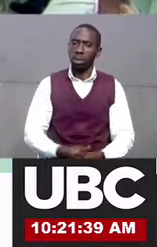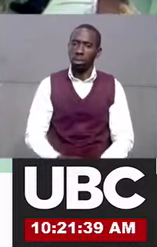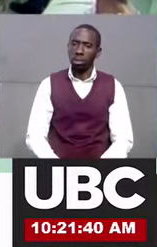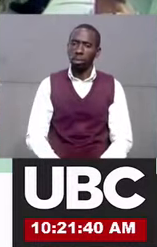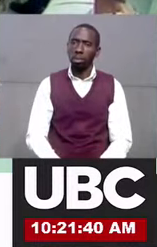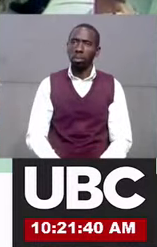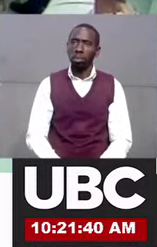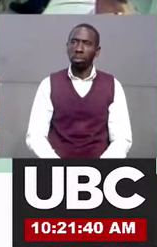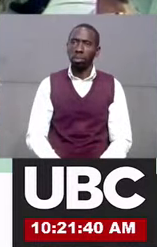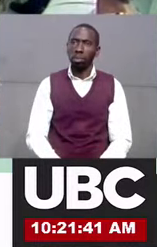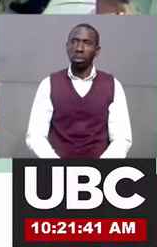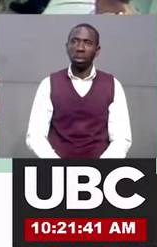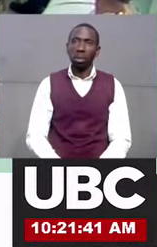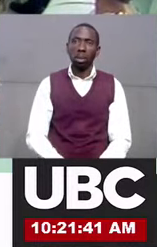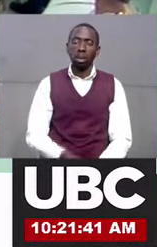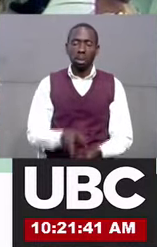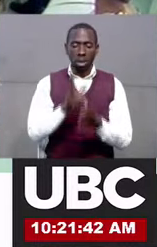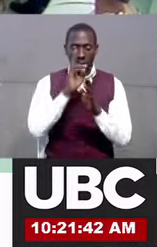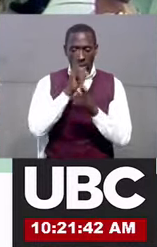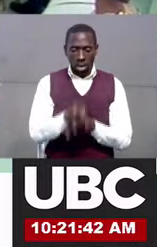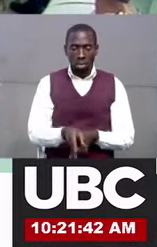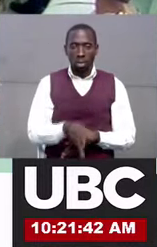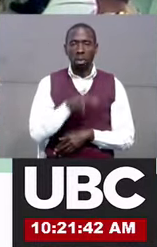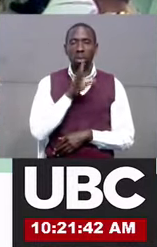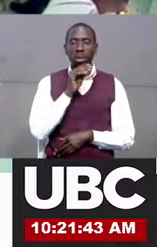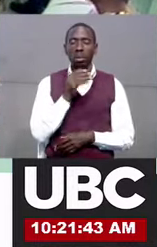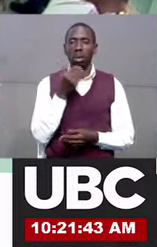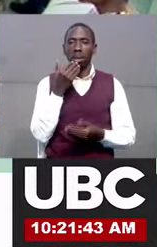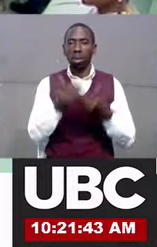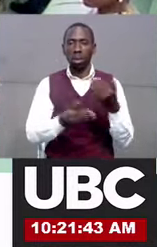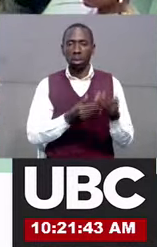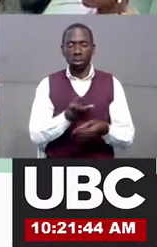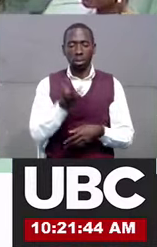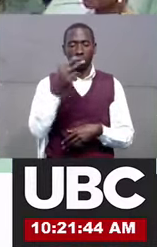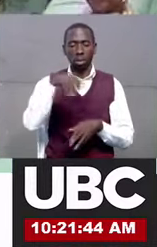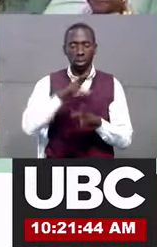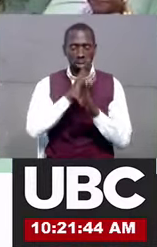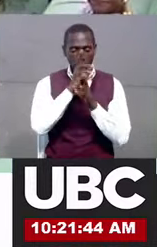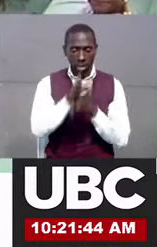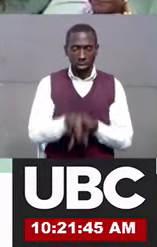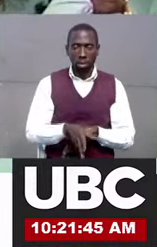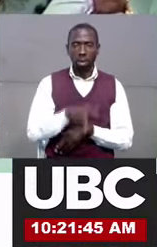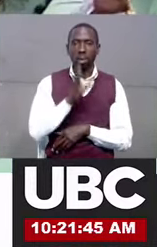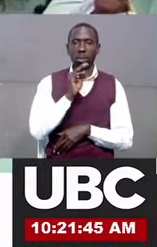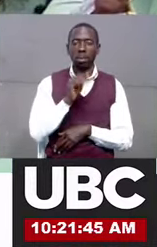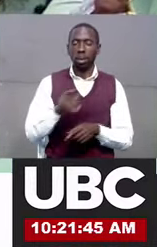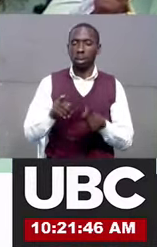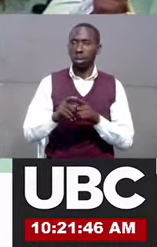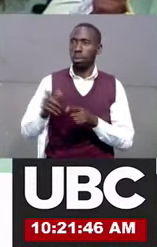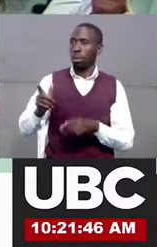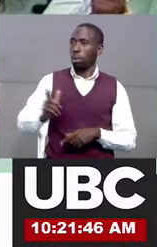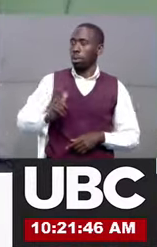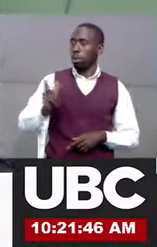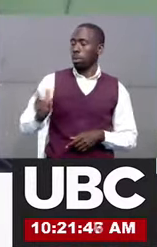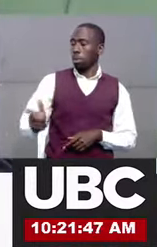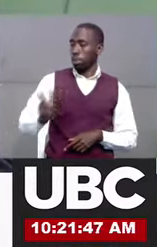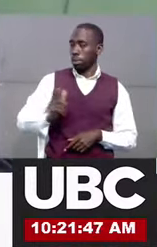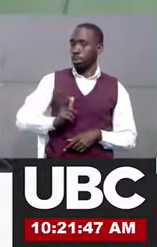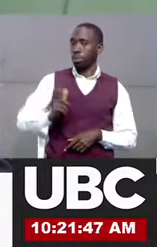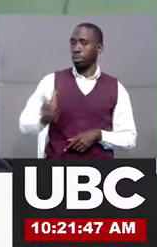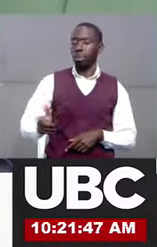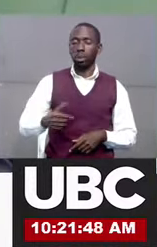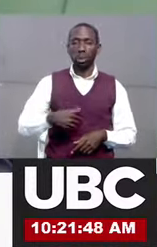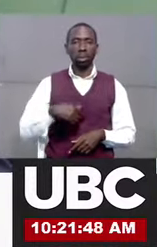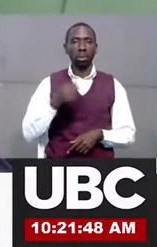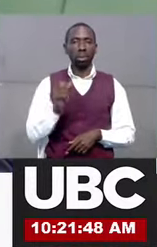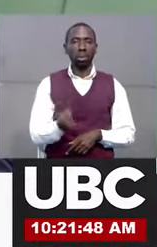Thank you very much, Right Honorable Speaker. Right Honorable Speaker and dear colleagues, first of all, I would like to